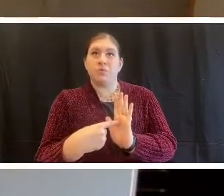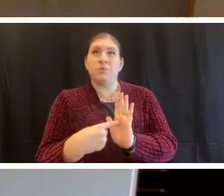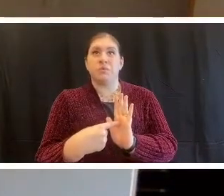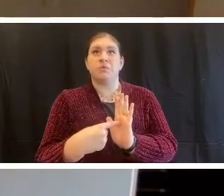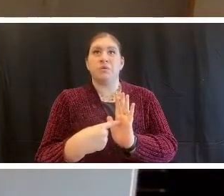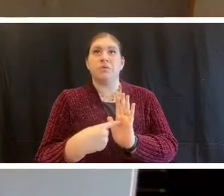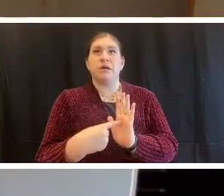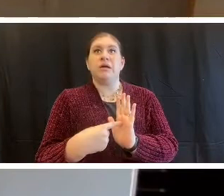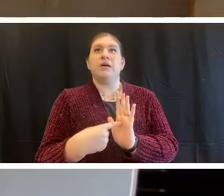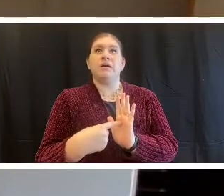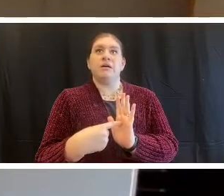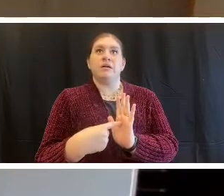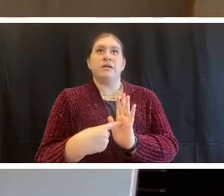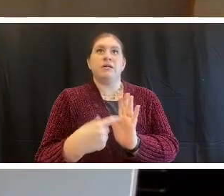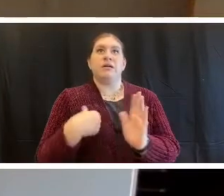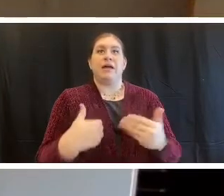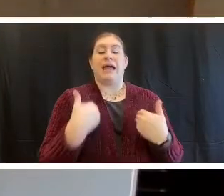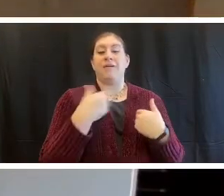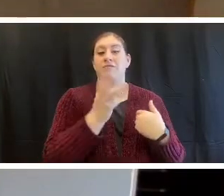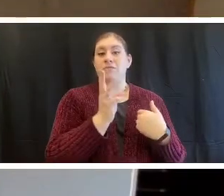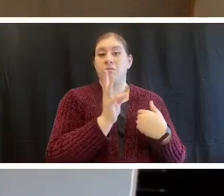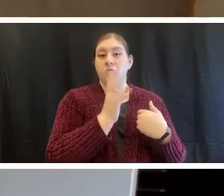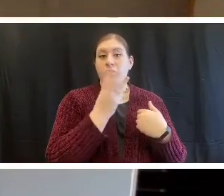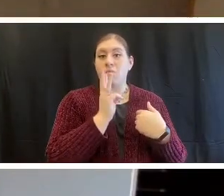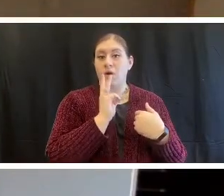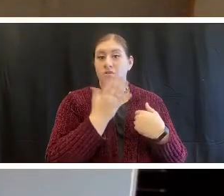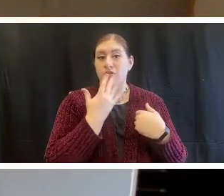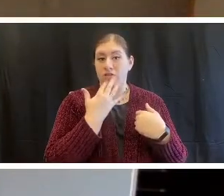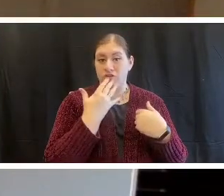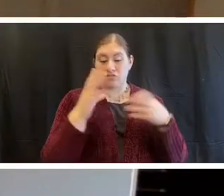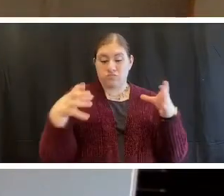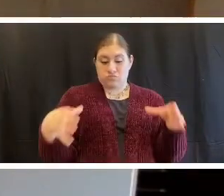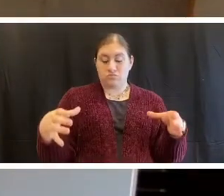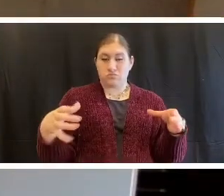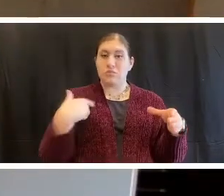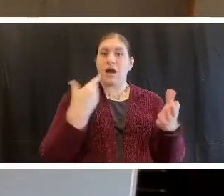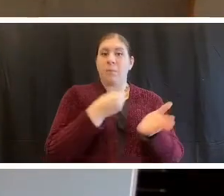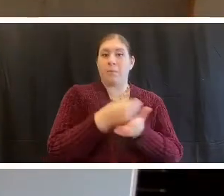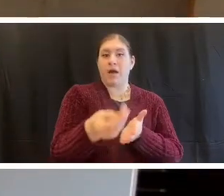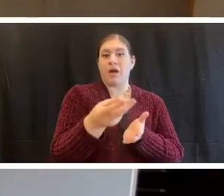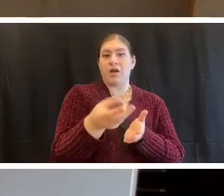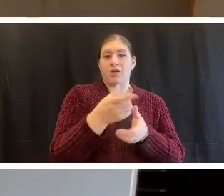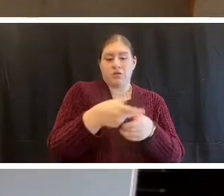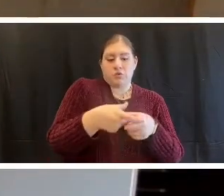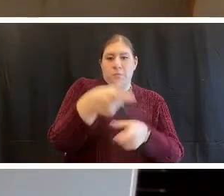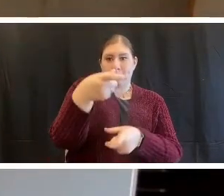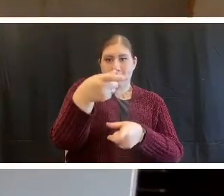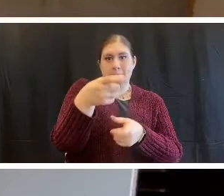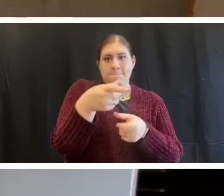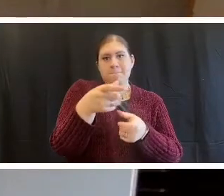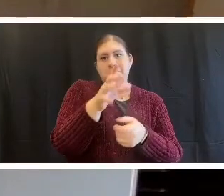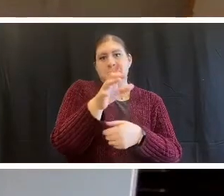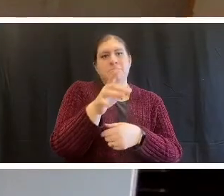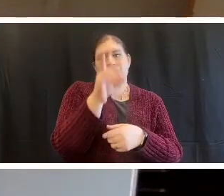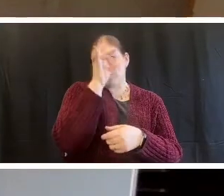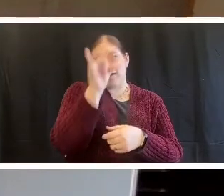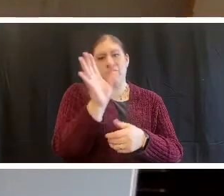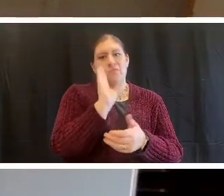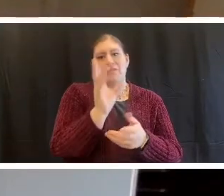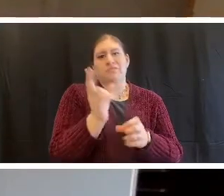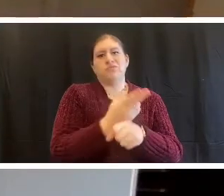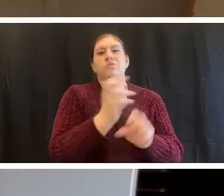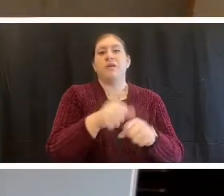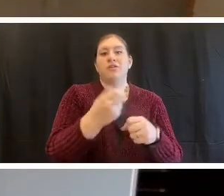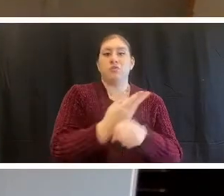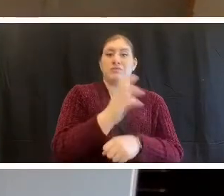a case that I have my watercolors in. And so I buy tube watercolor. They last forever, but you can use